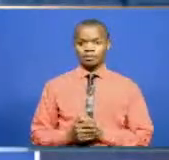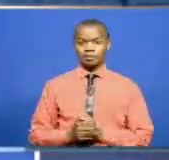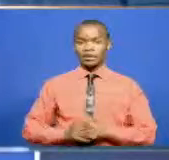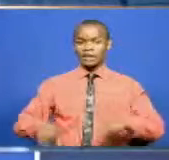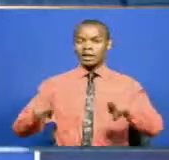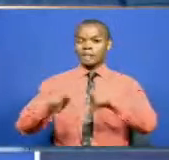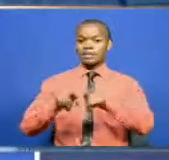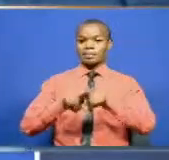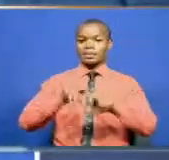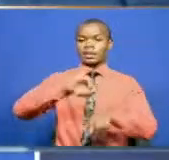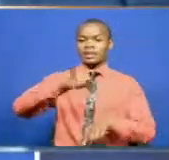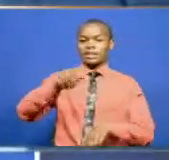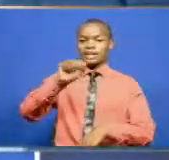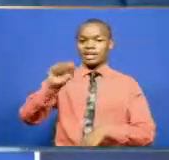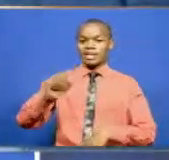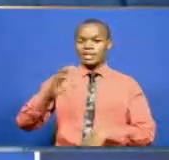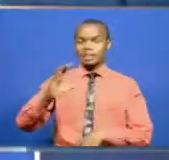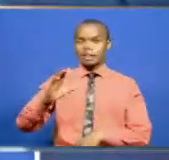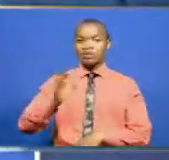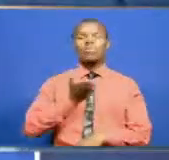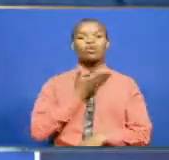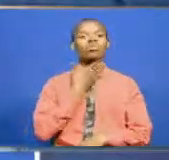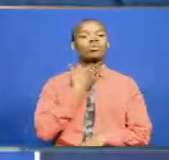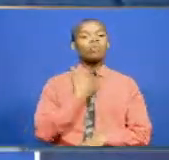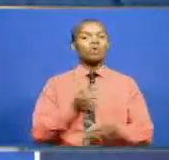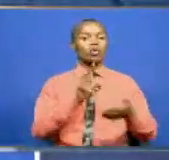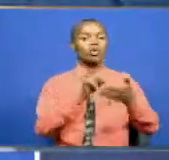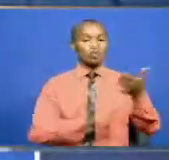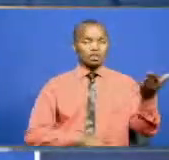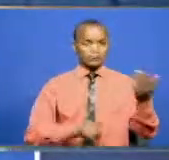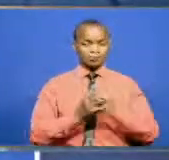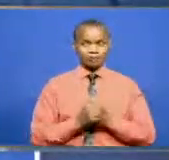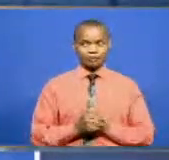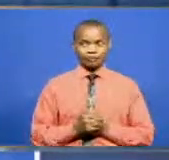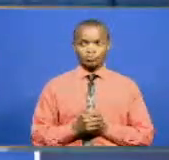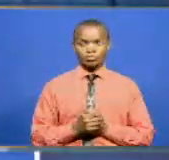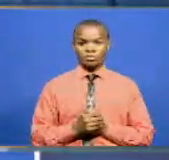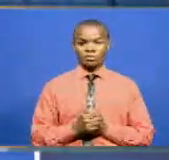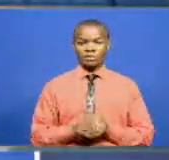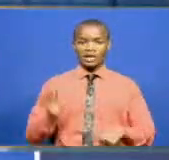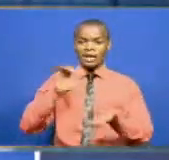that the JSC recommends, among others, that